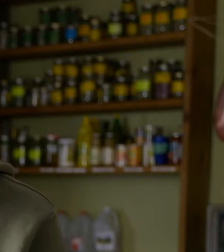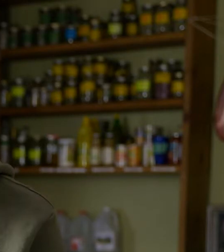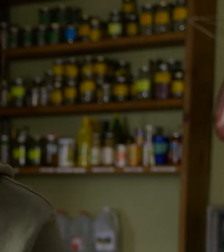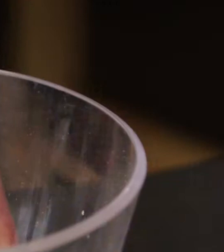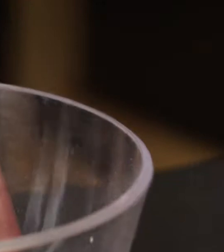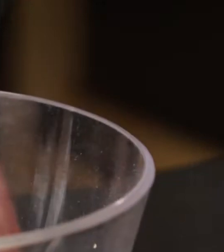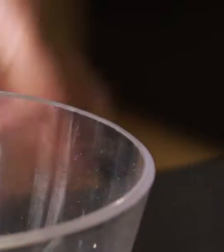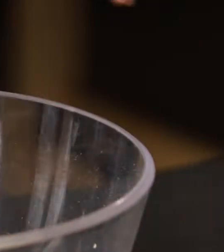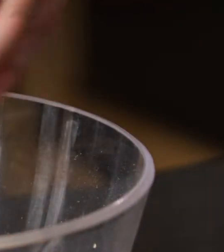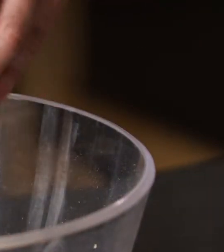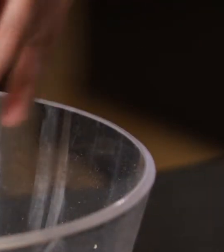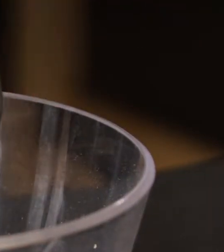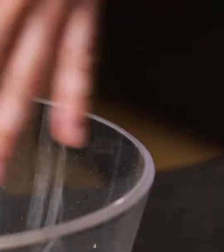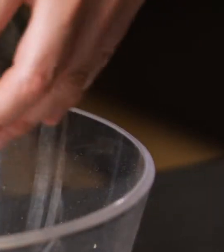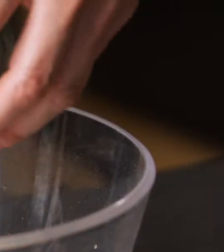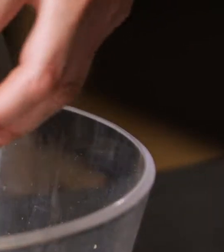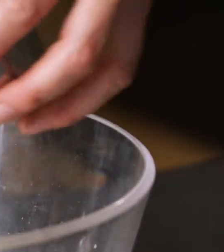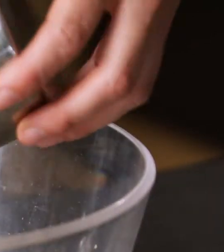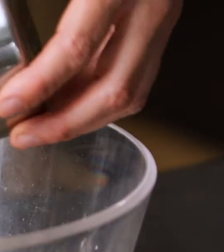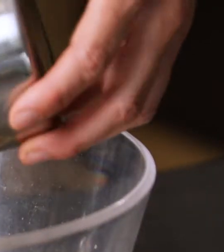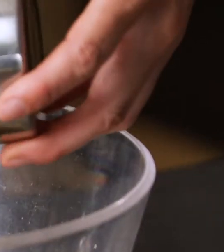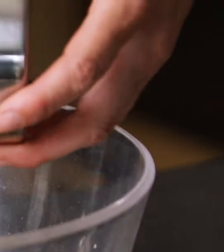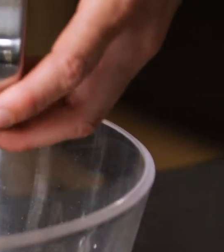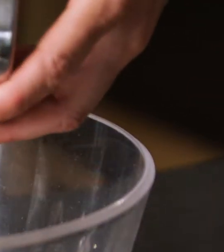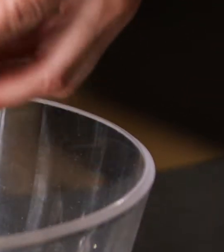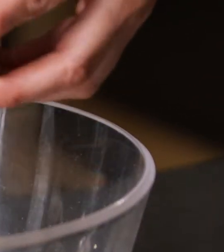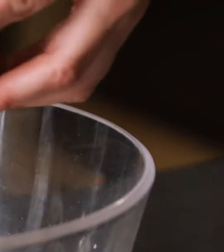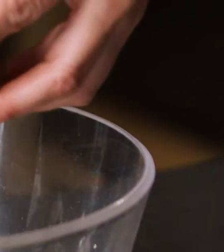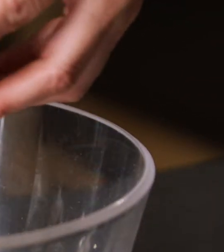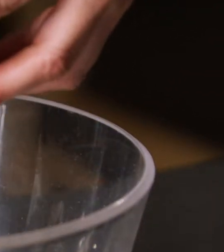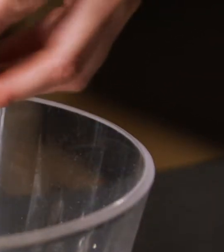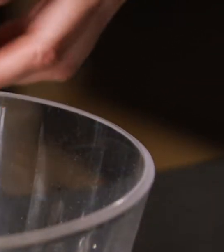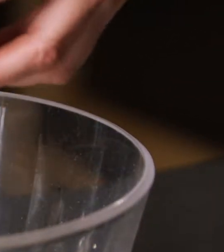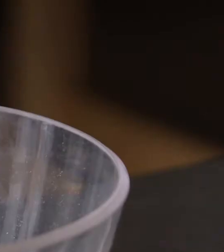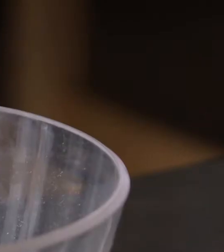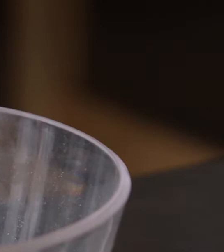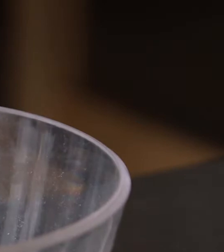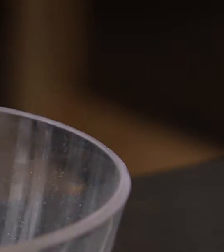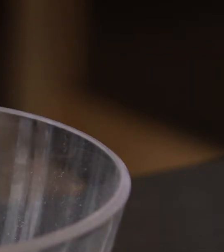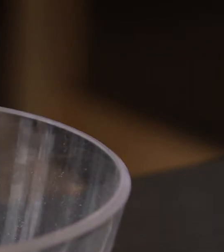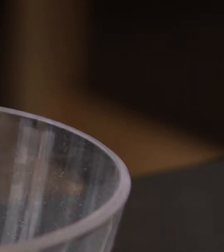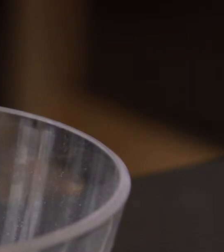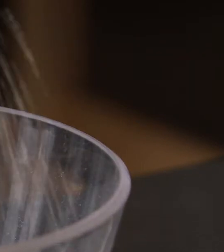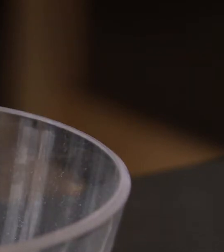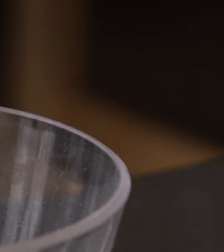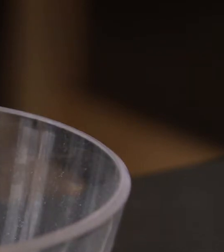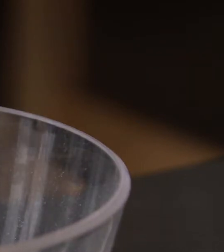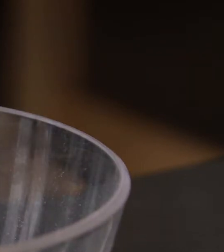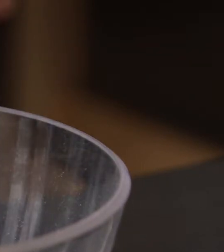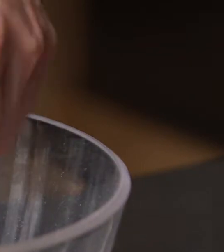kids. Giving back to my community. We're growing justice in a natural